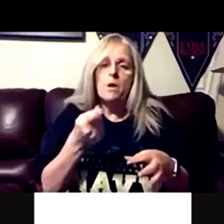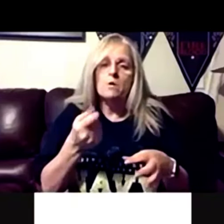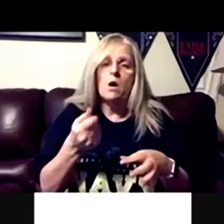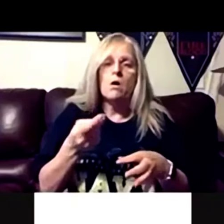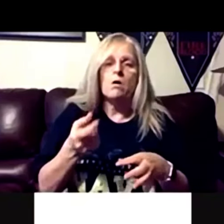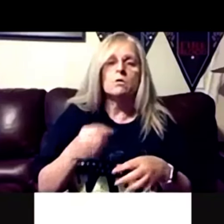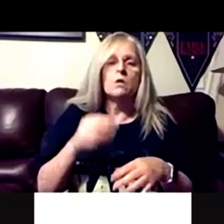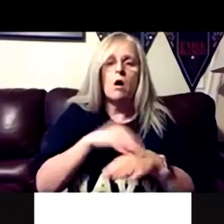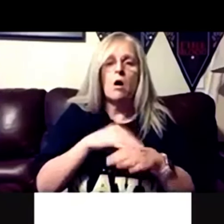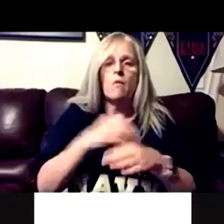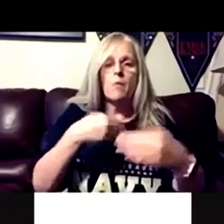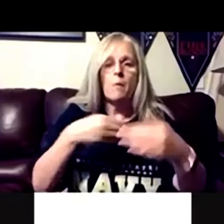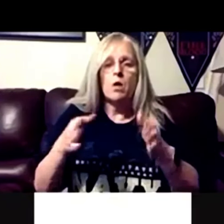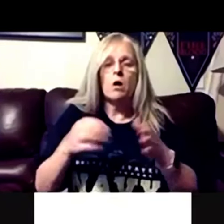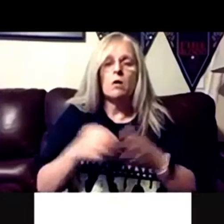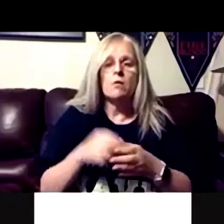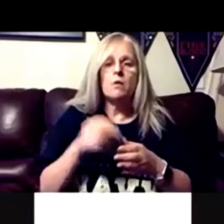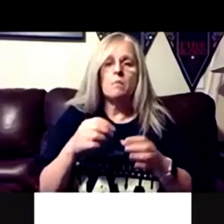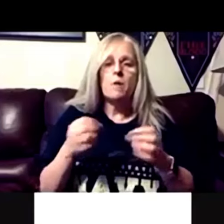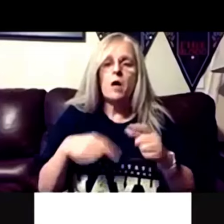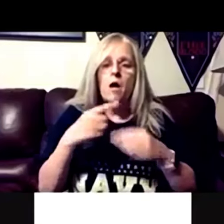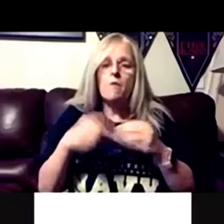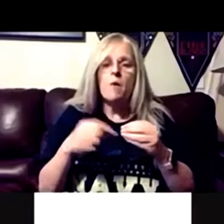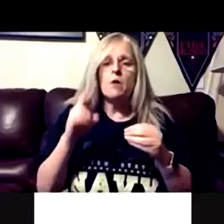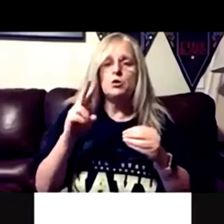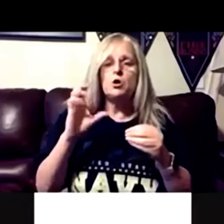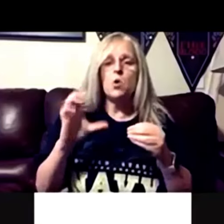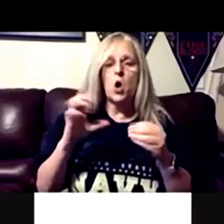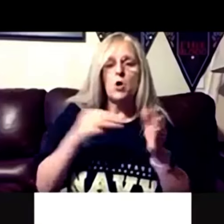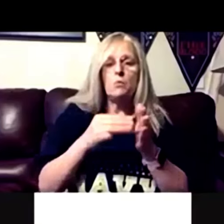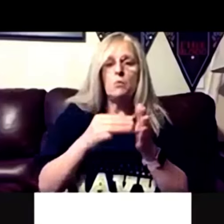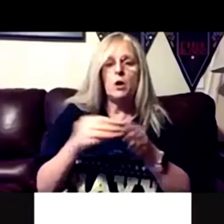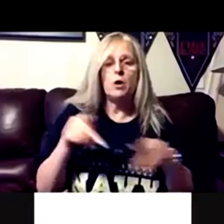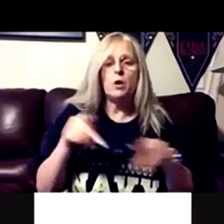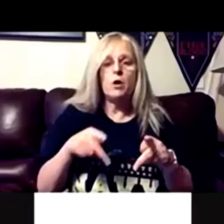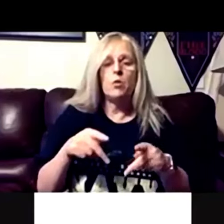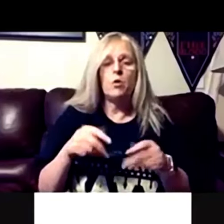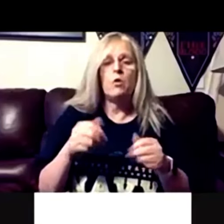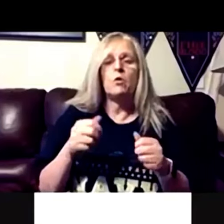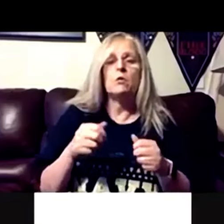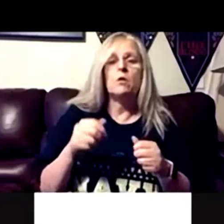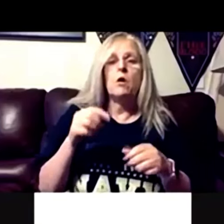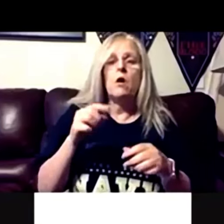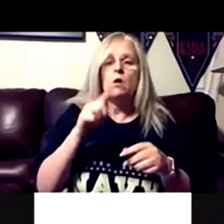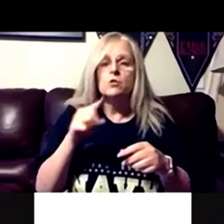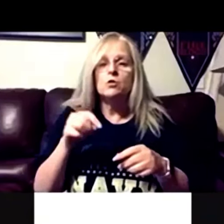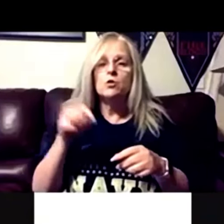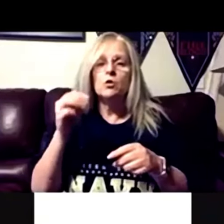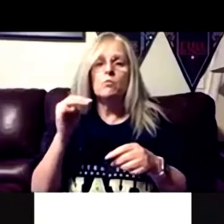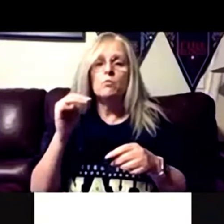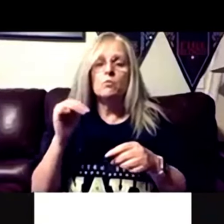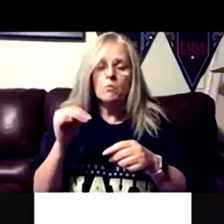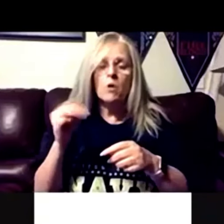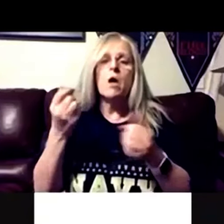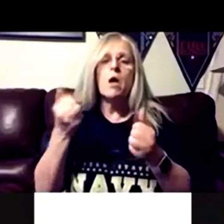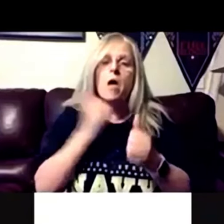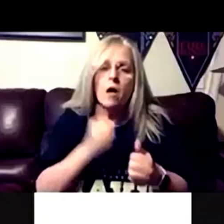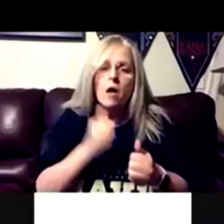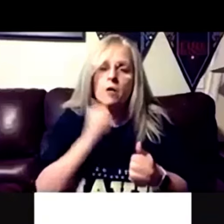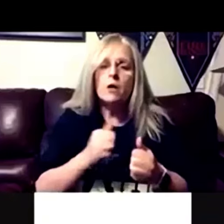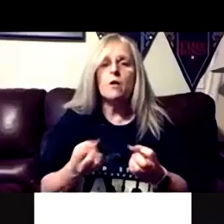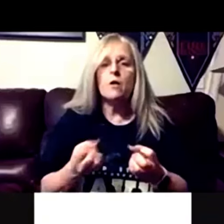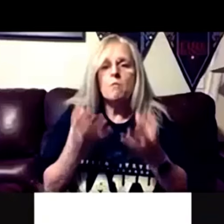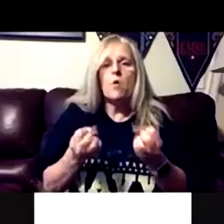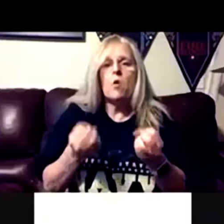about 200 million people coming in and doing a Zoom every single day. They are a